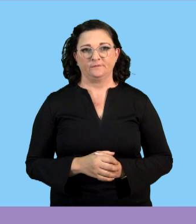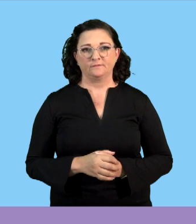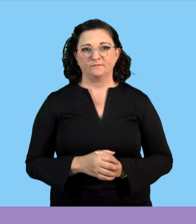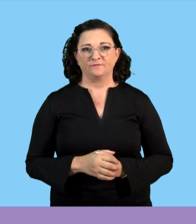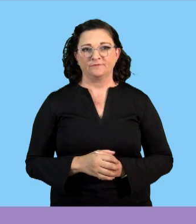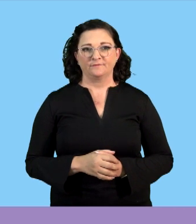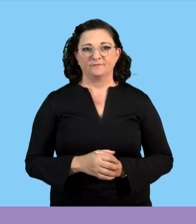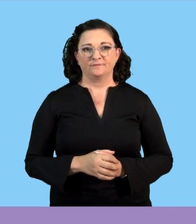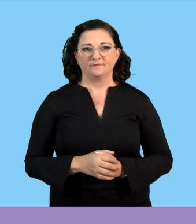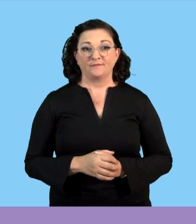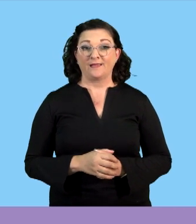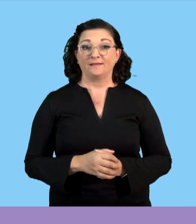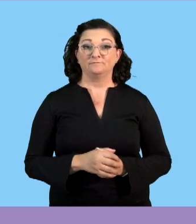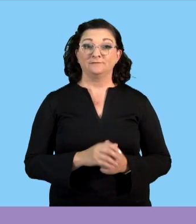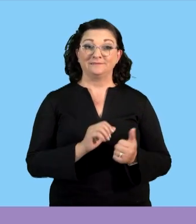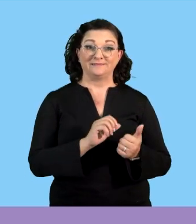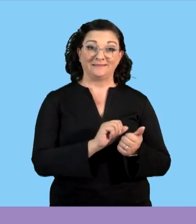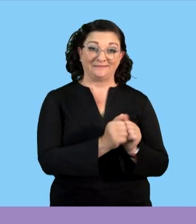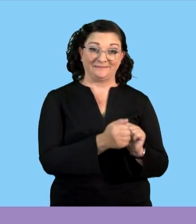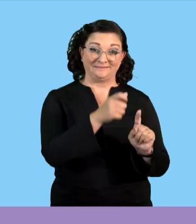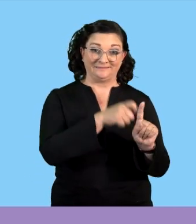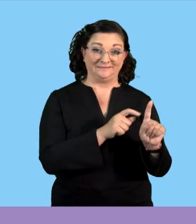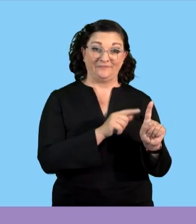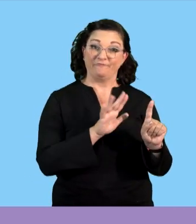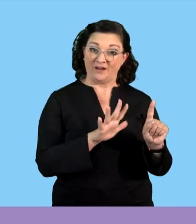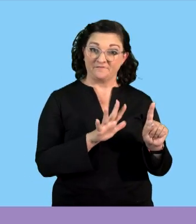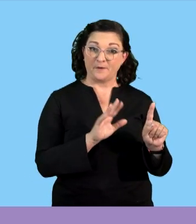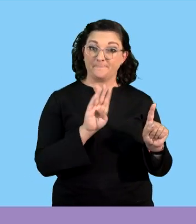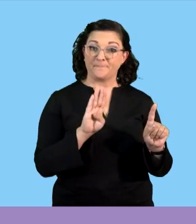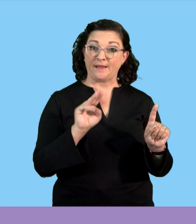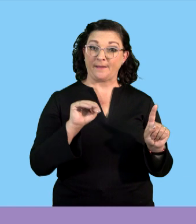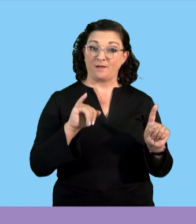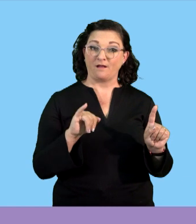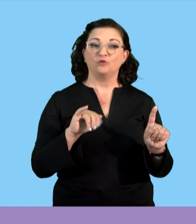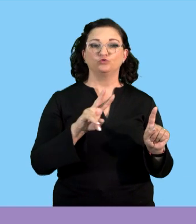20.15. So athlete number 5's BMI is